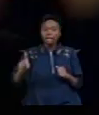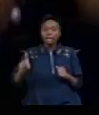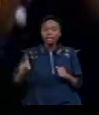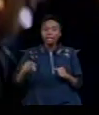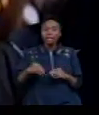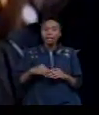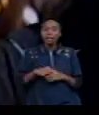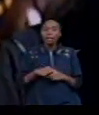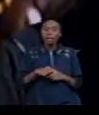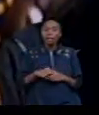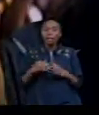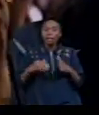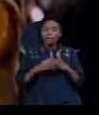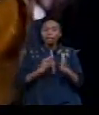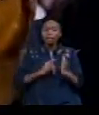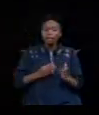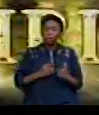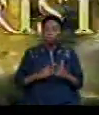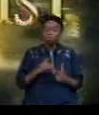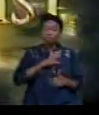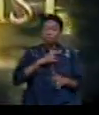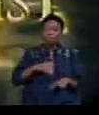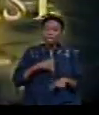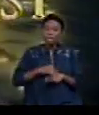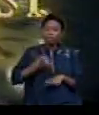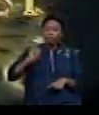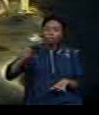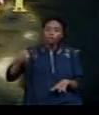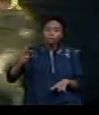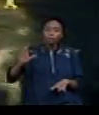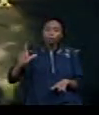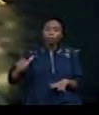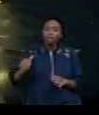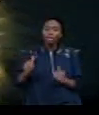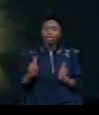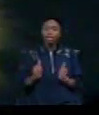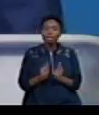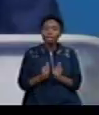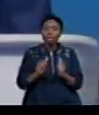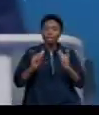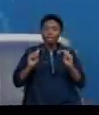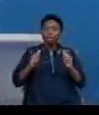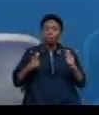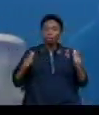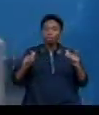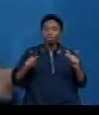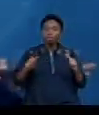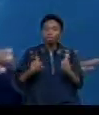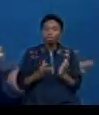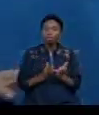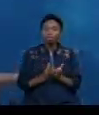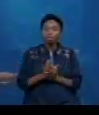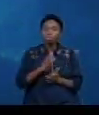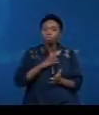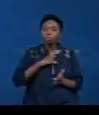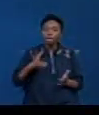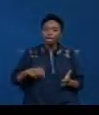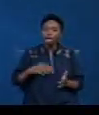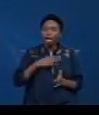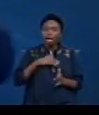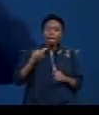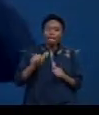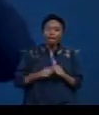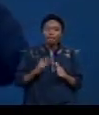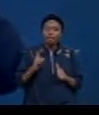conveyance unto Christ, as this July offers you great moments of possibilities. And everybody will know, and you